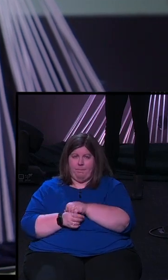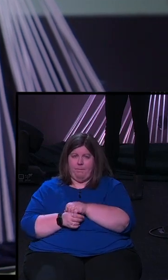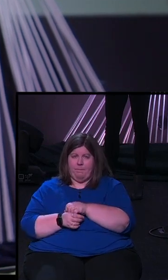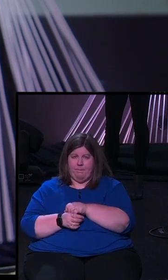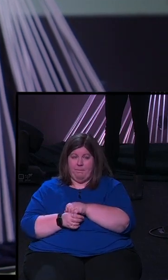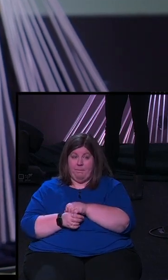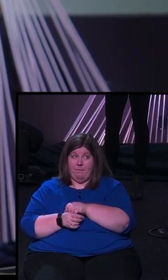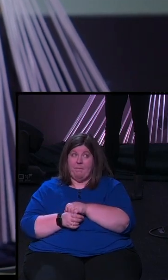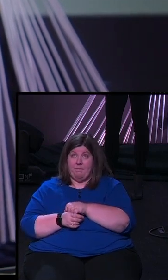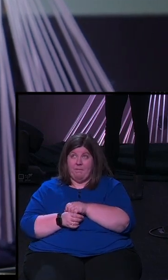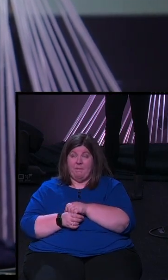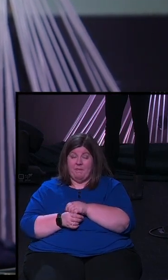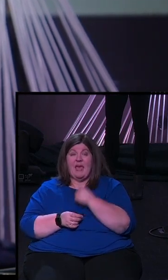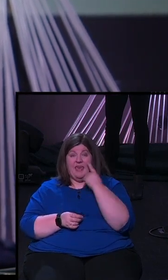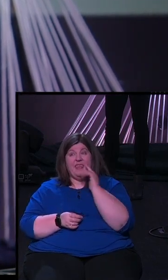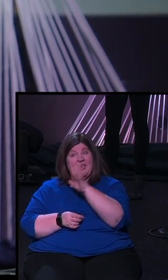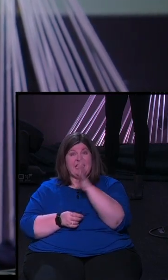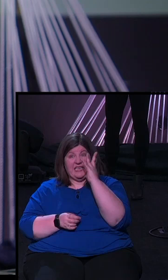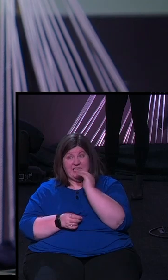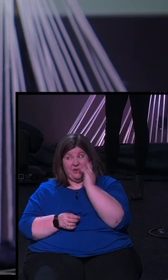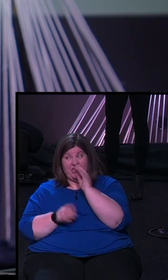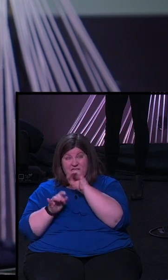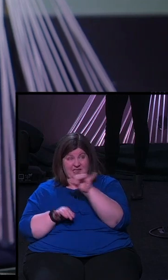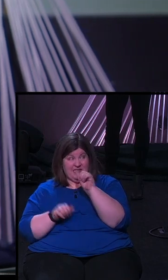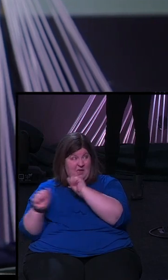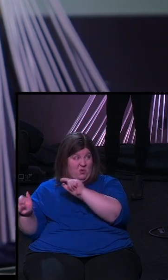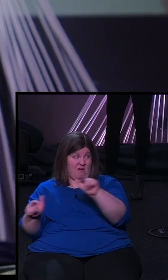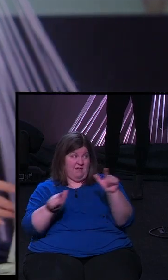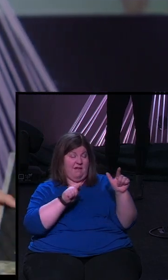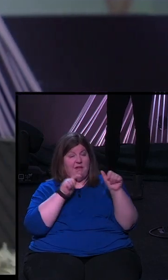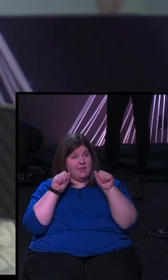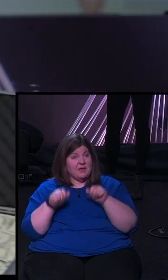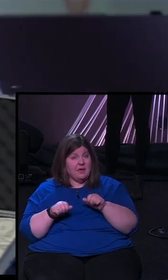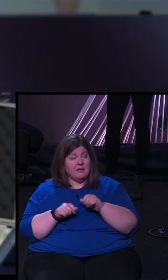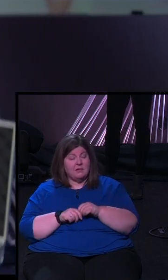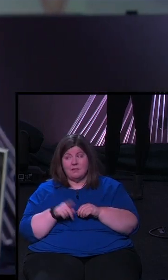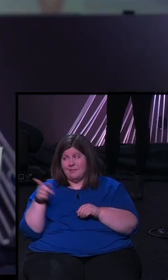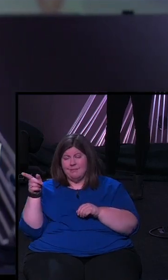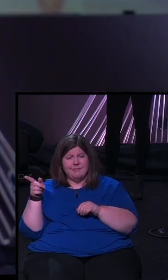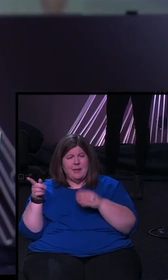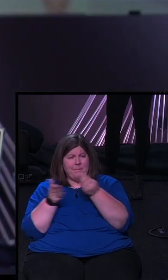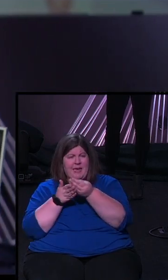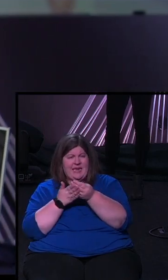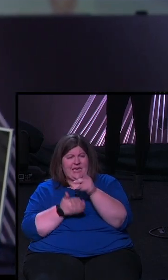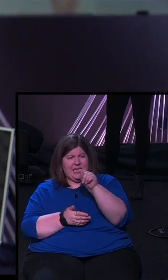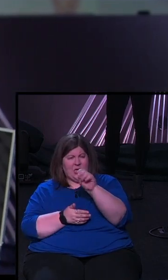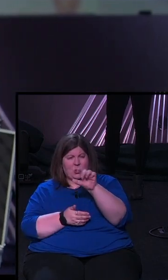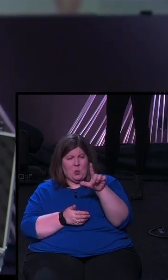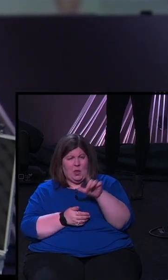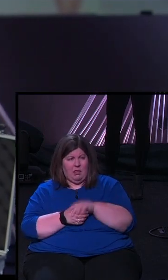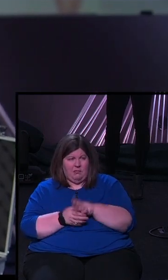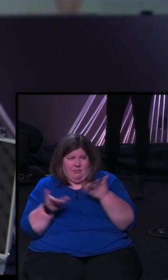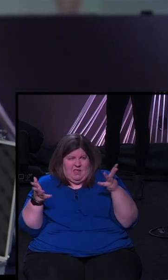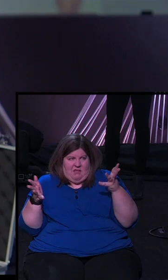I think what Zach experienced is the same thing that we can all experience. This is a tool, nothing more,